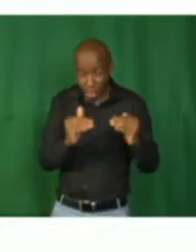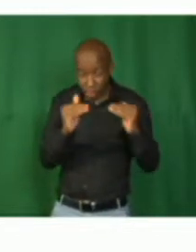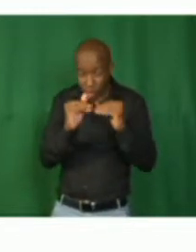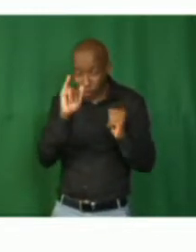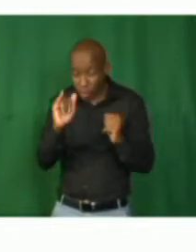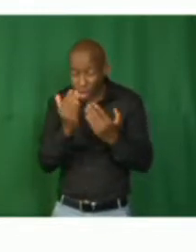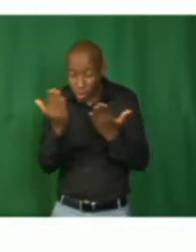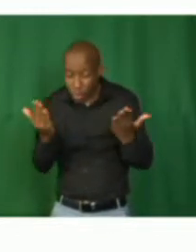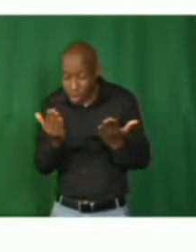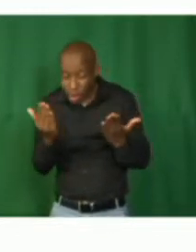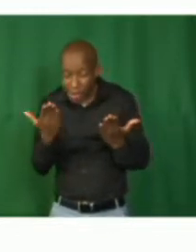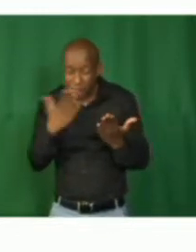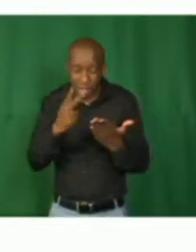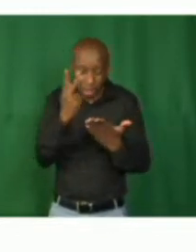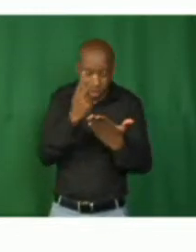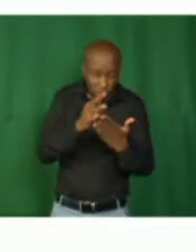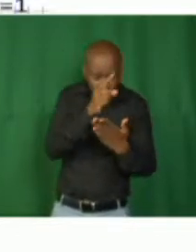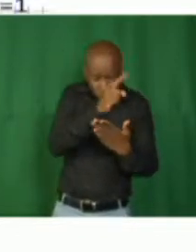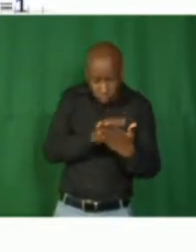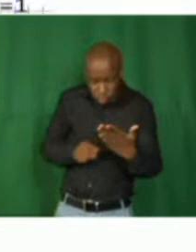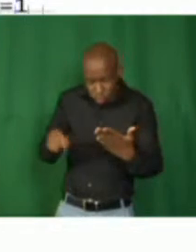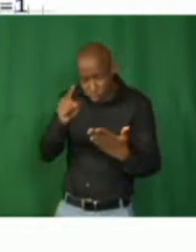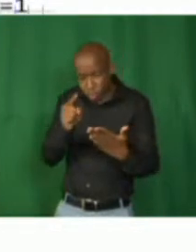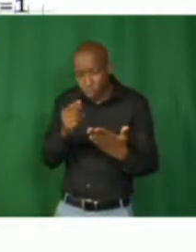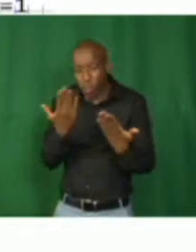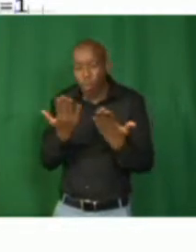the points of intersection to find the